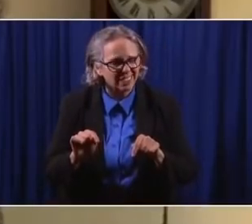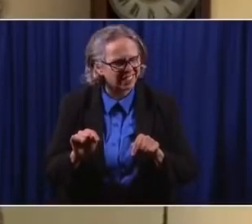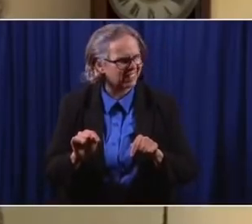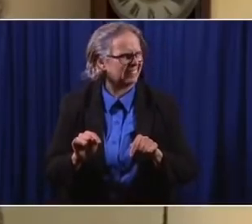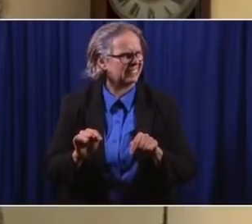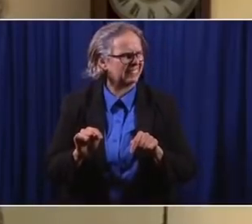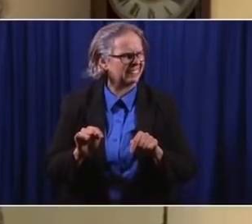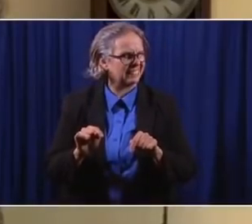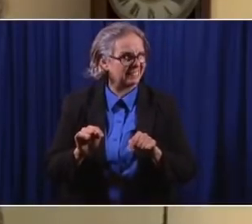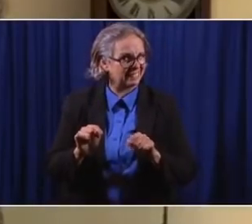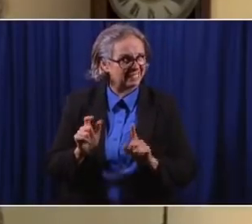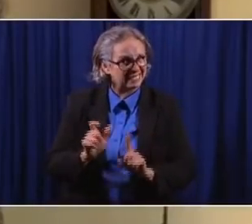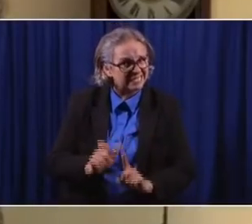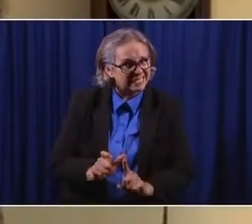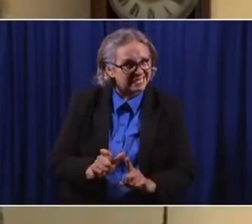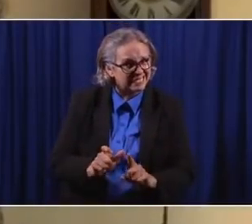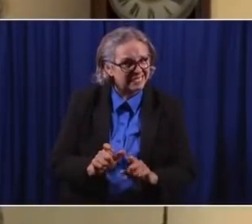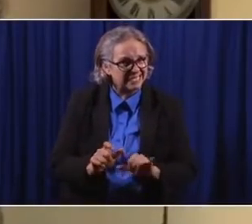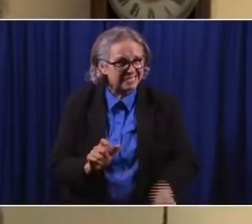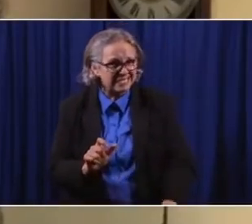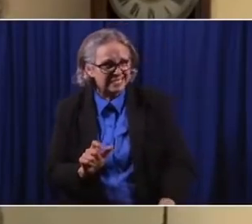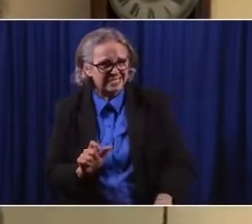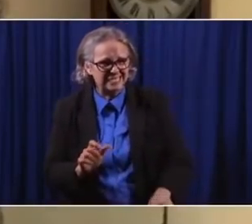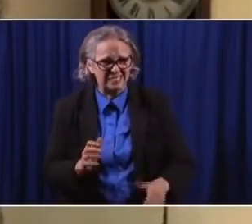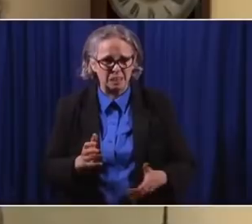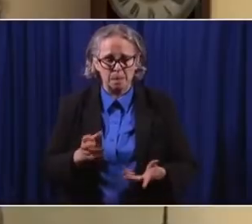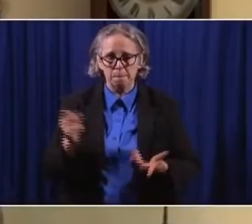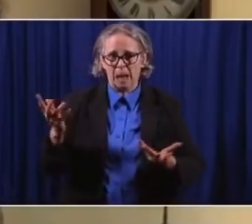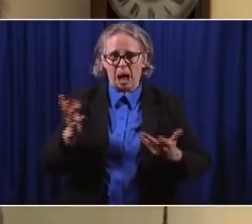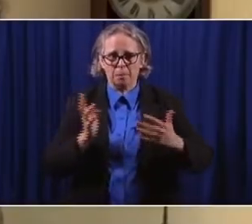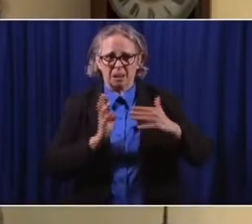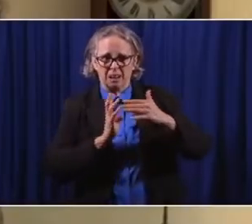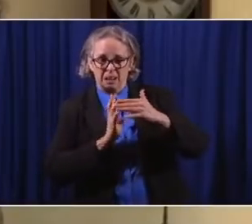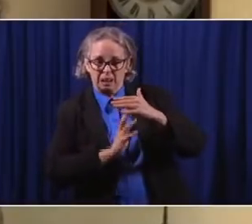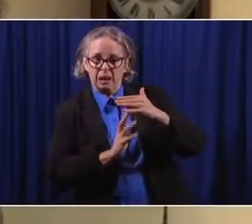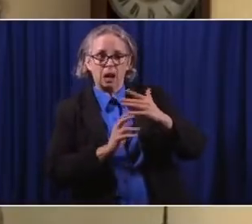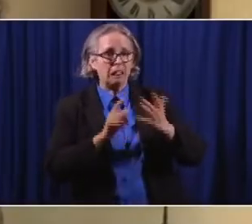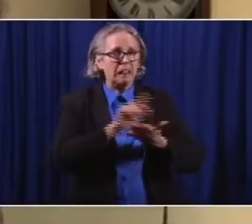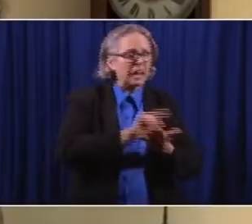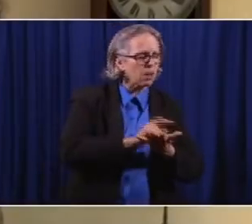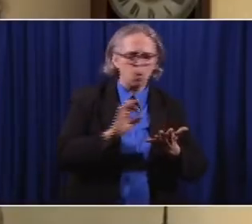Maybe some legal, maybe some illegal. Are we saying that we don't have the